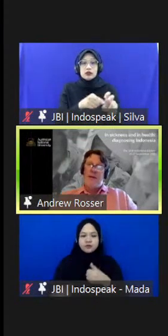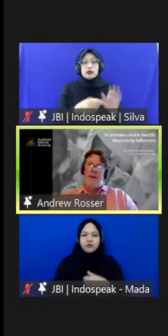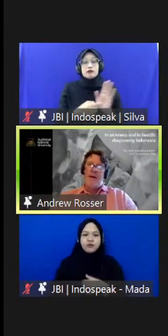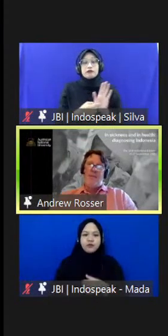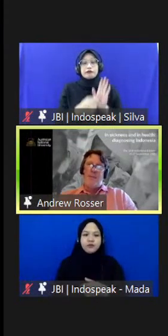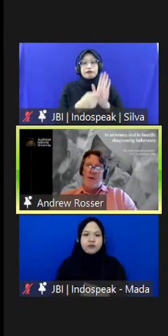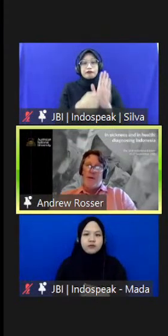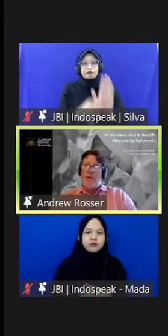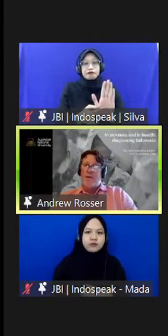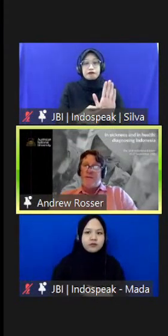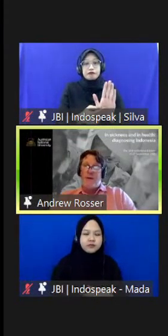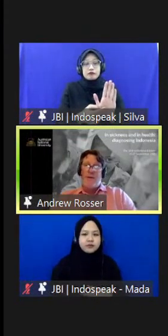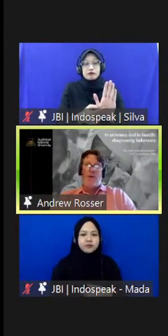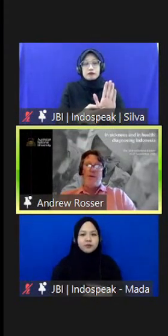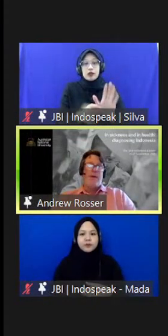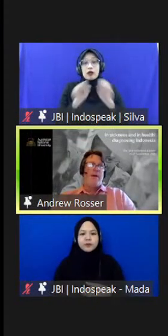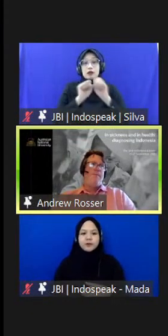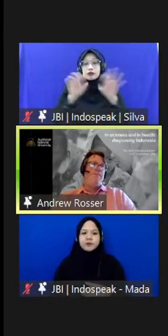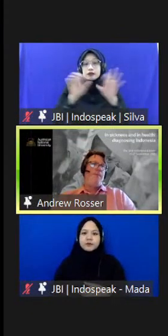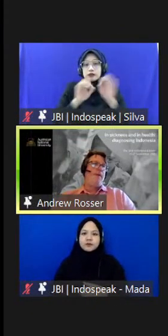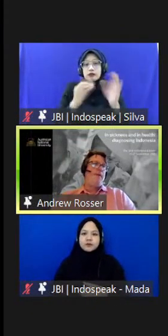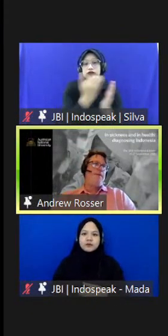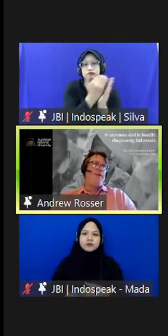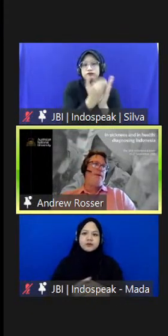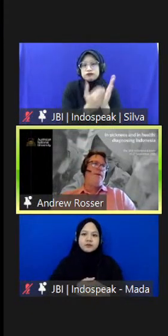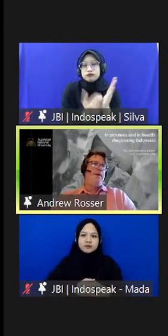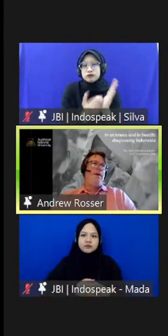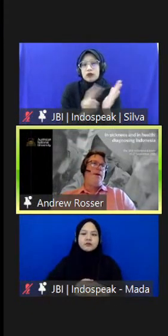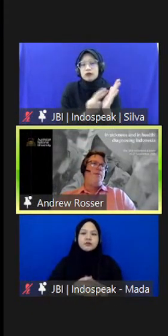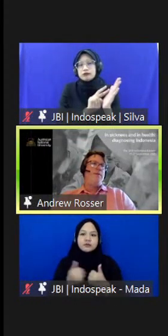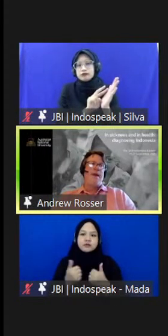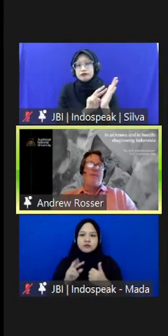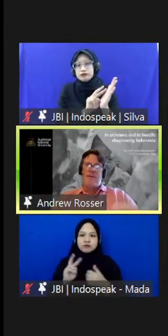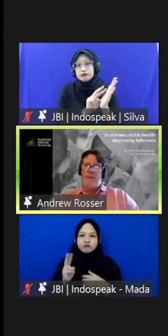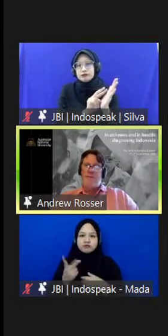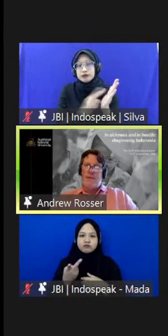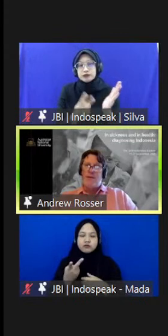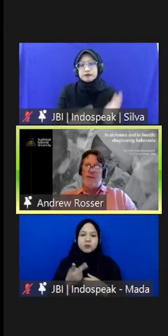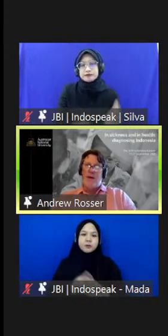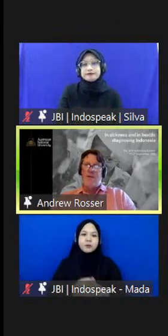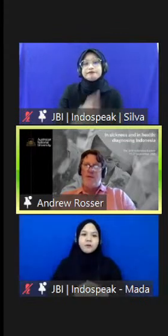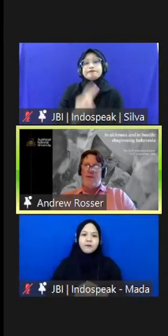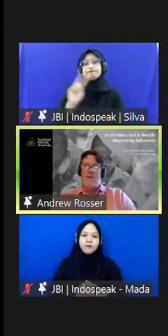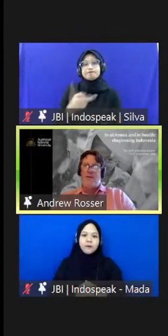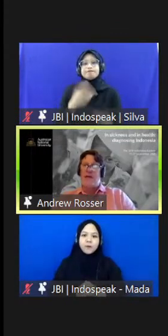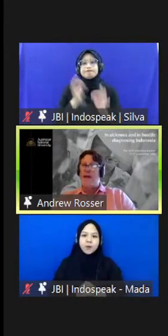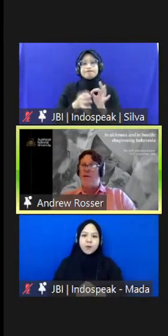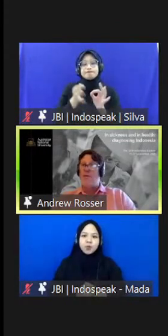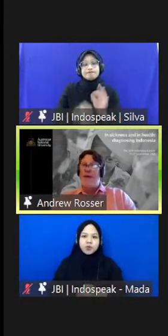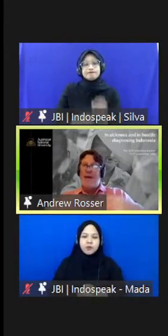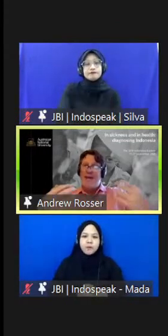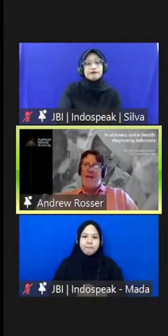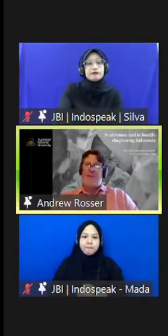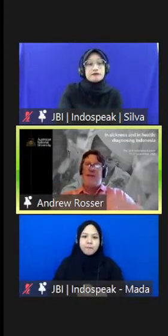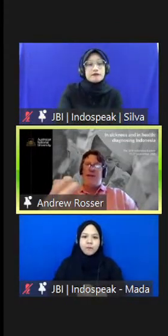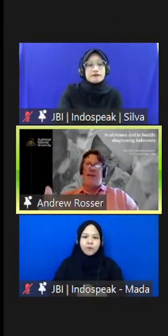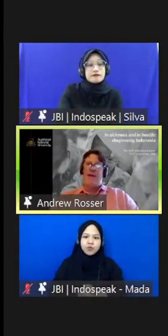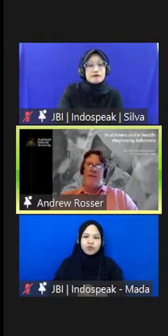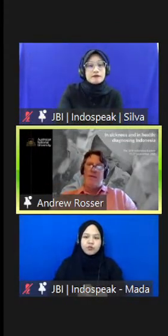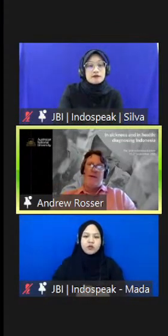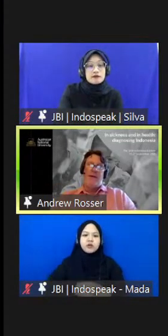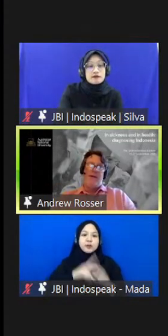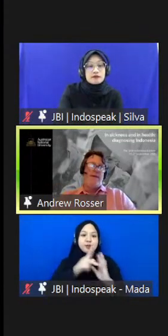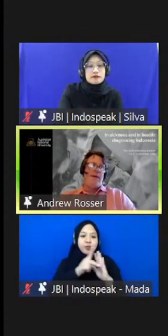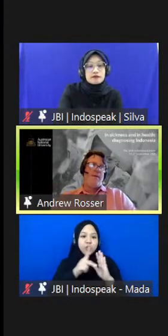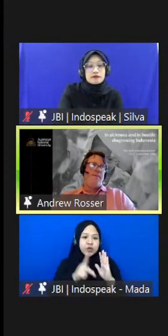in promoting a policy framework that was aimed at fulfilling the right to health, and in